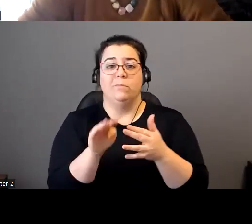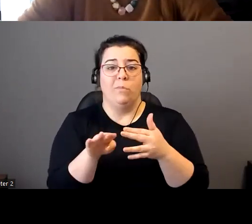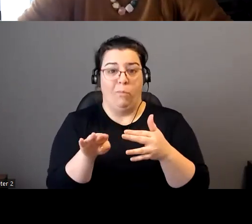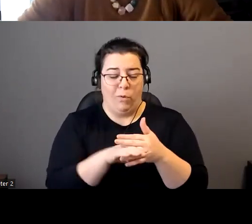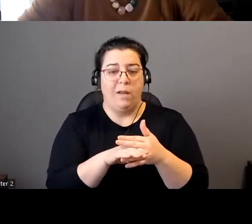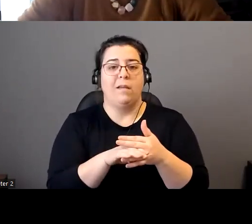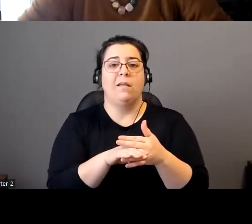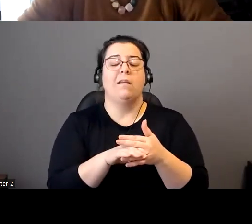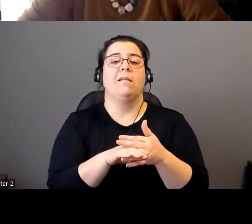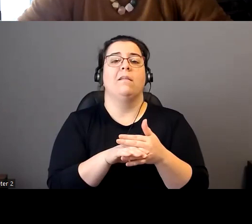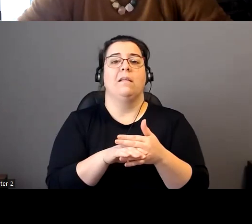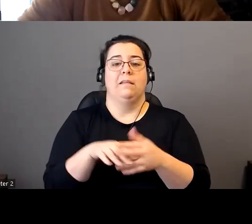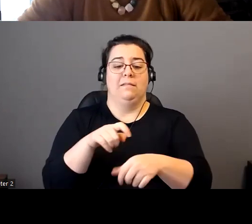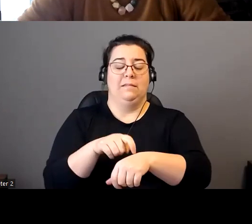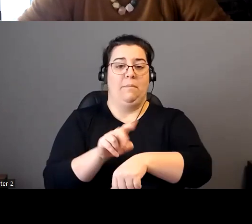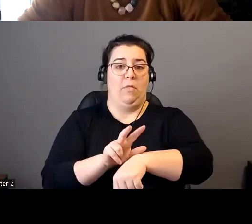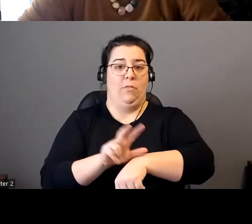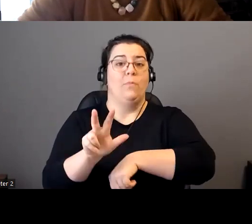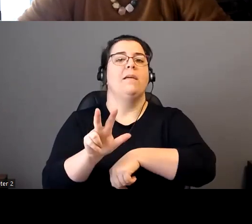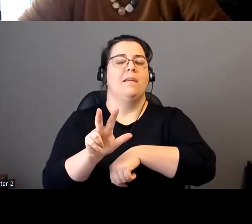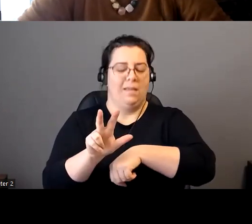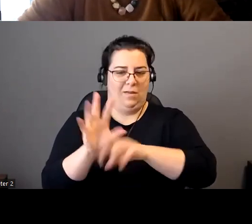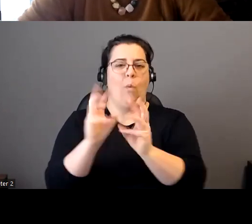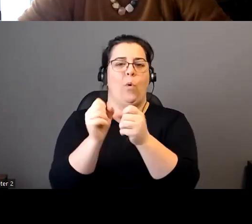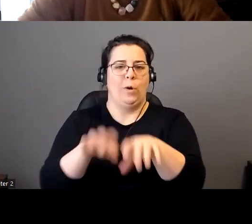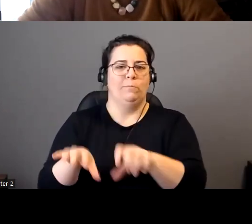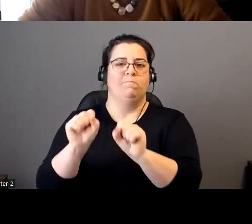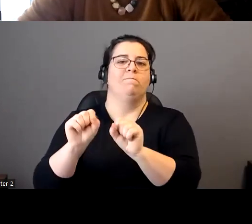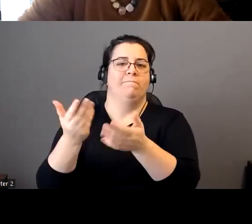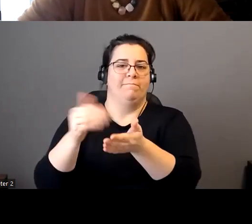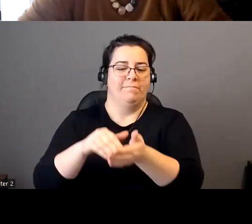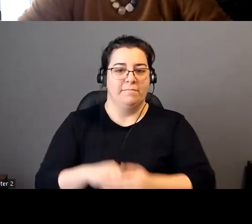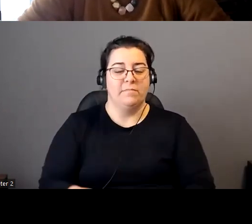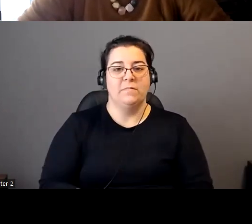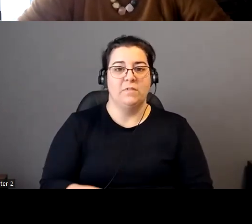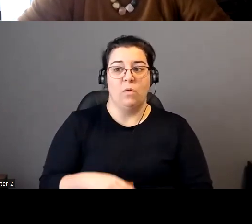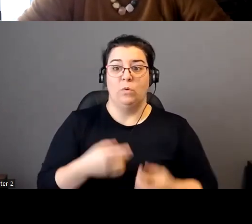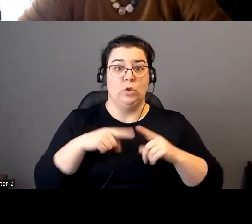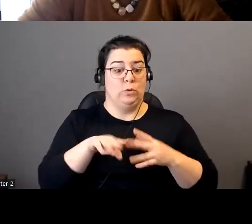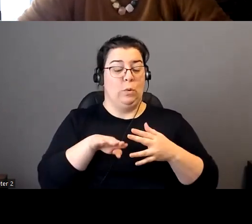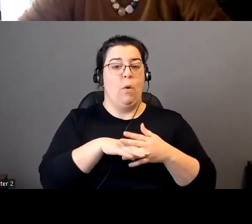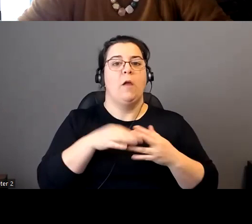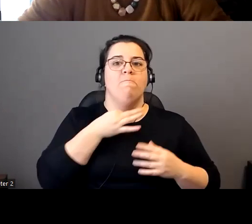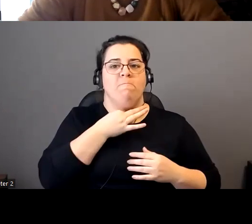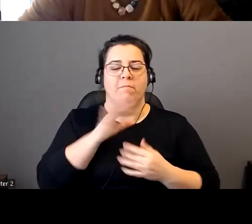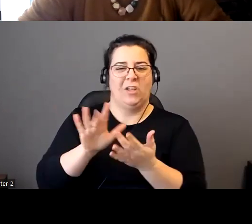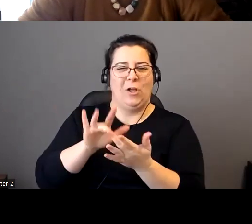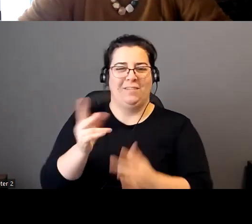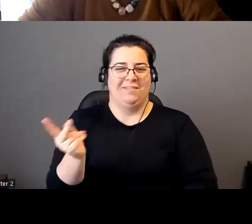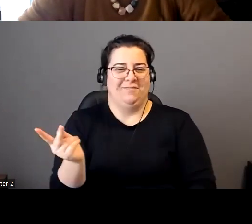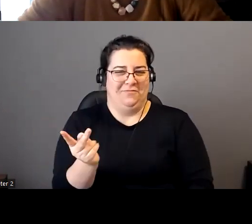start our next session at 3 o'clock. So have a chance to maybe connect with Benedict or Jessica on the platform after this, as